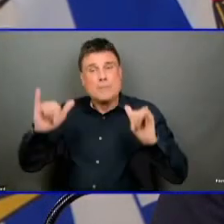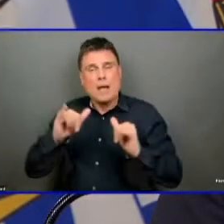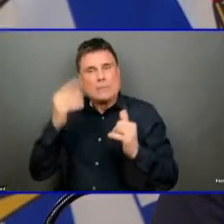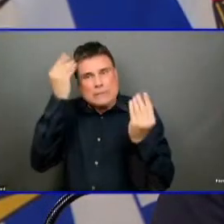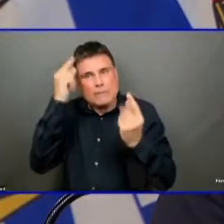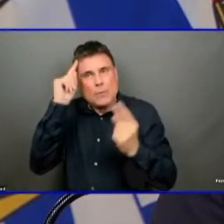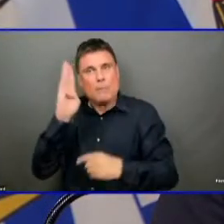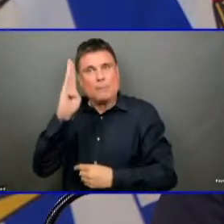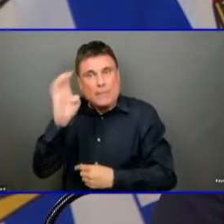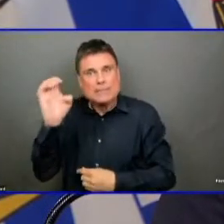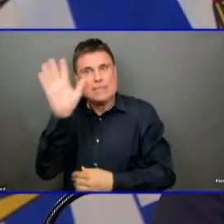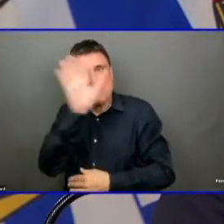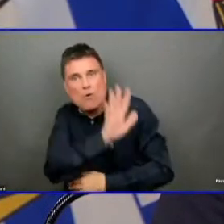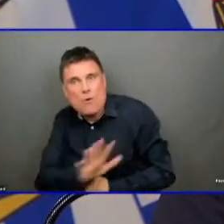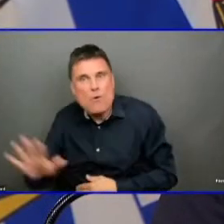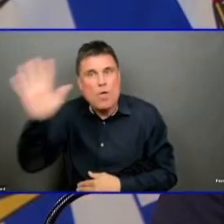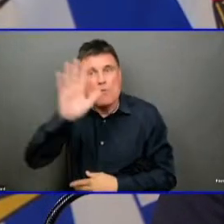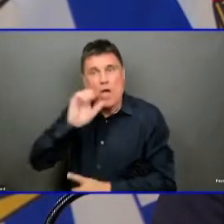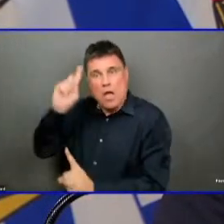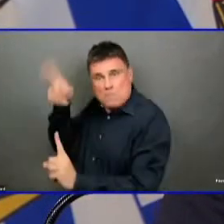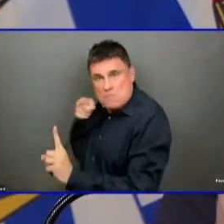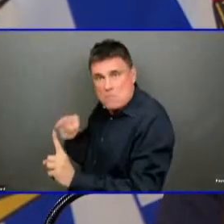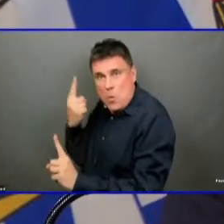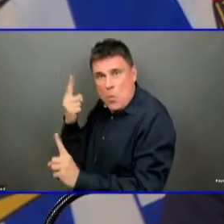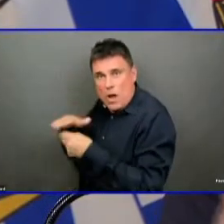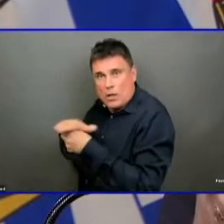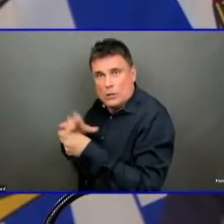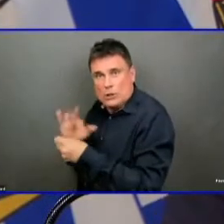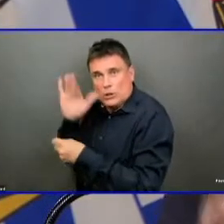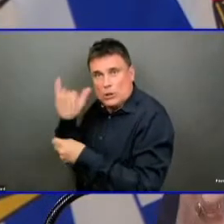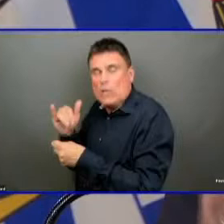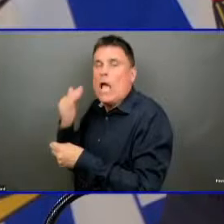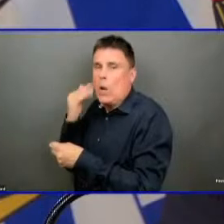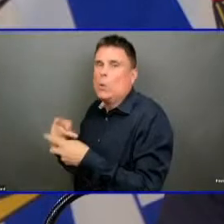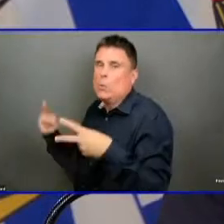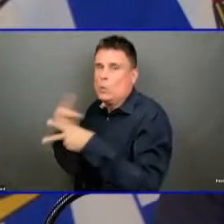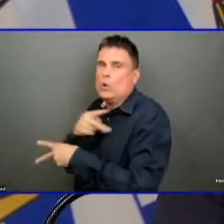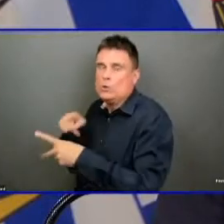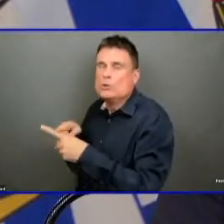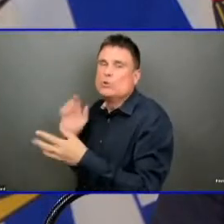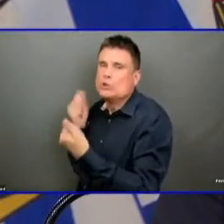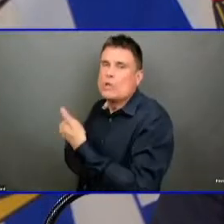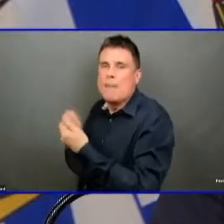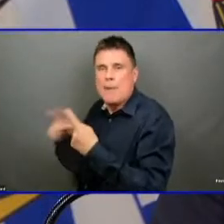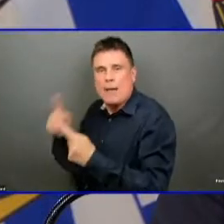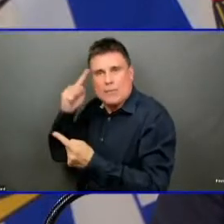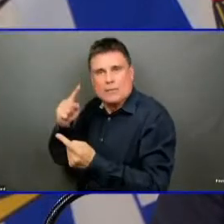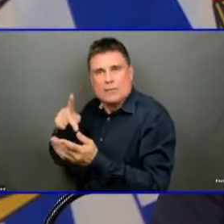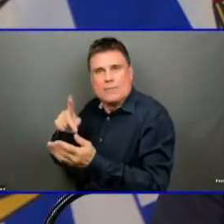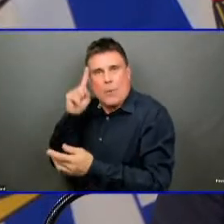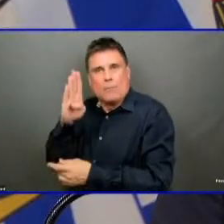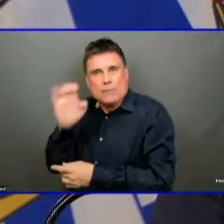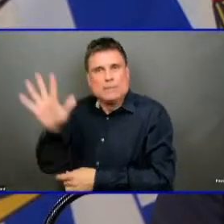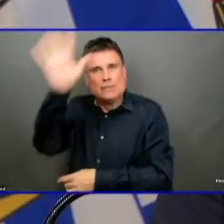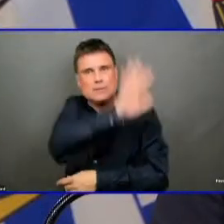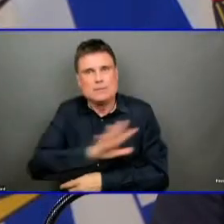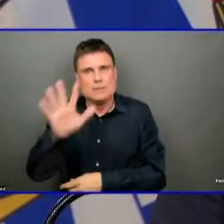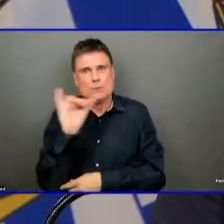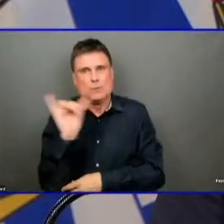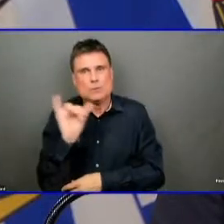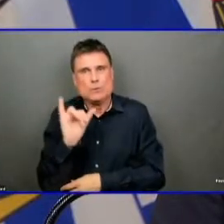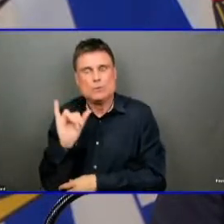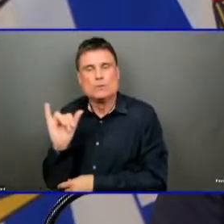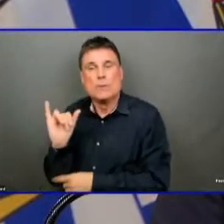for sure. And this is where people who are leaders in your community can support each other to get out